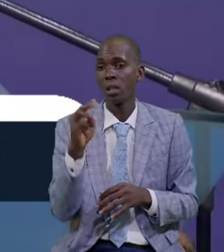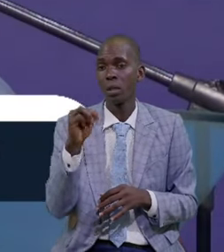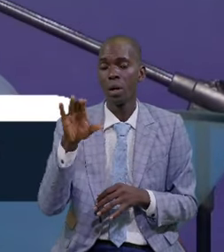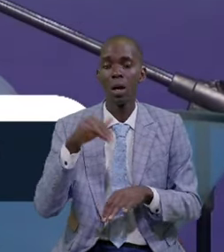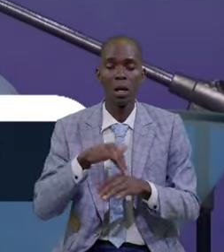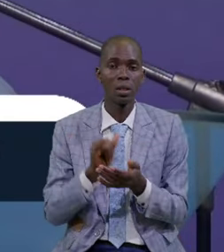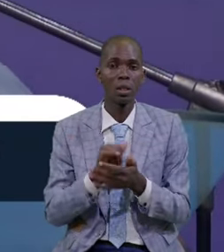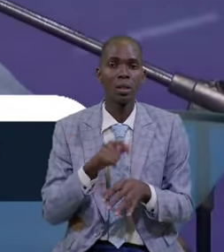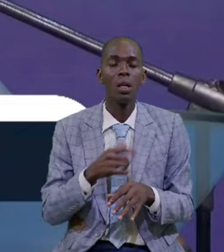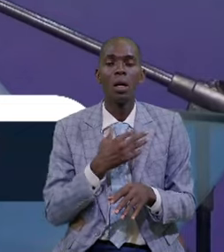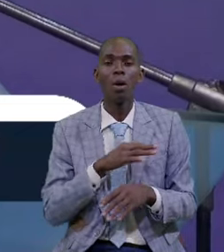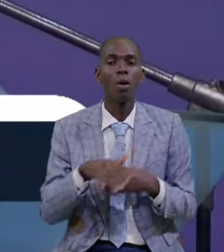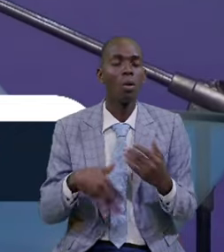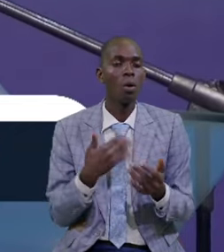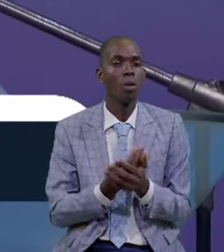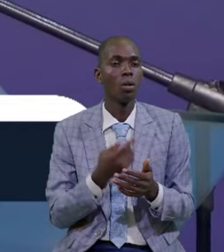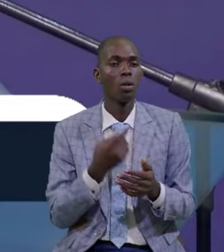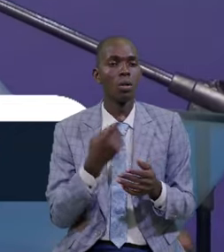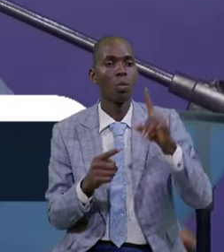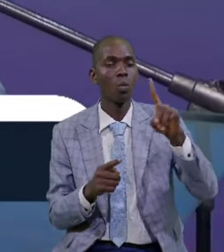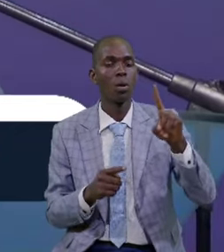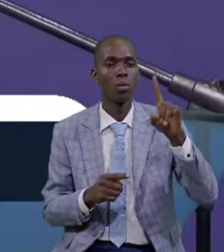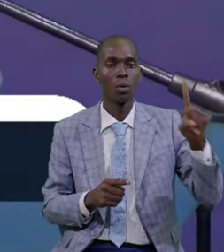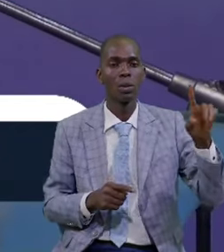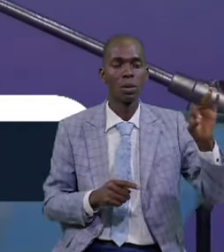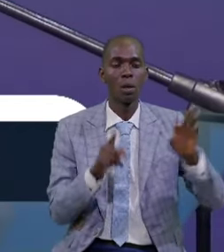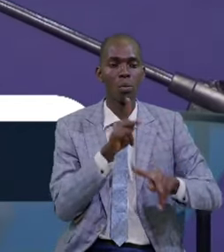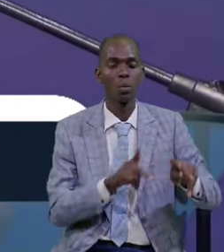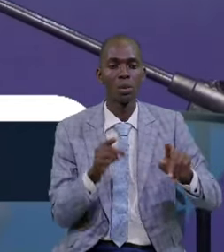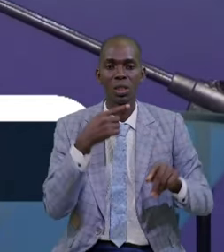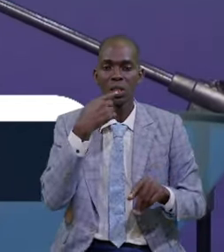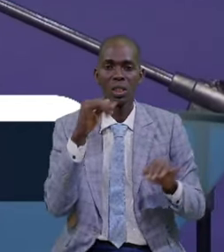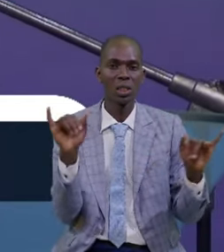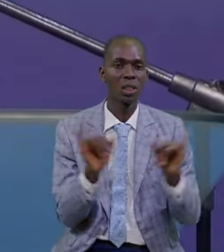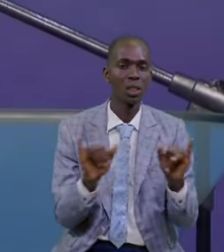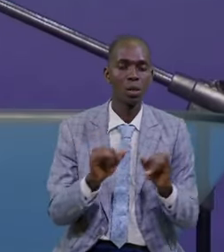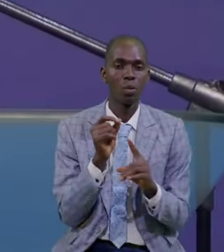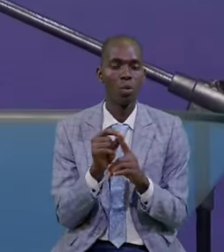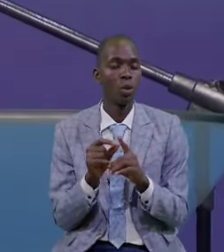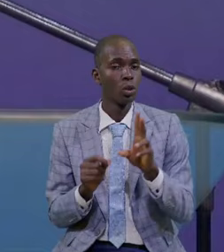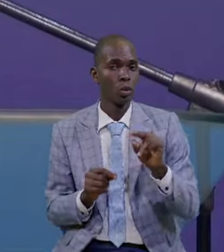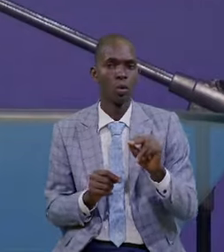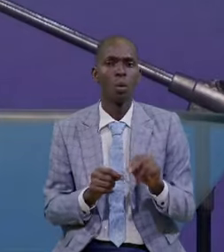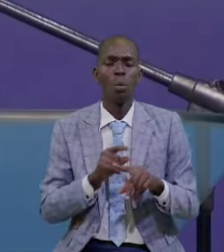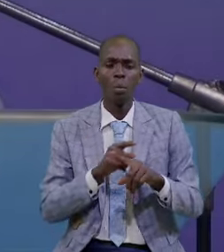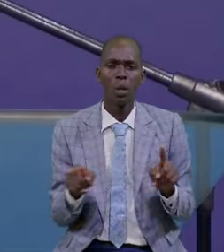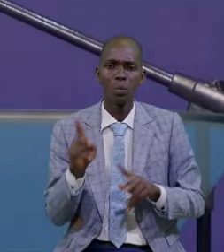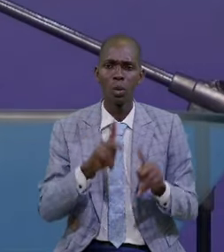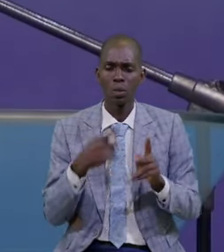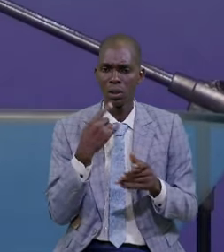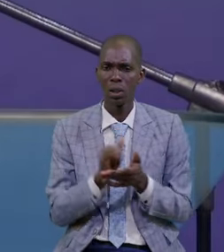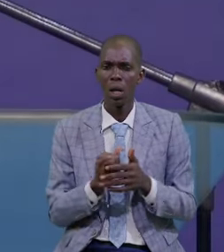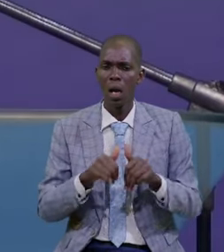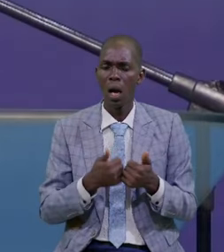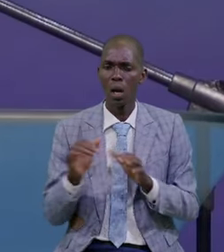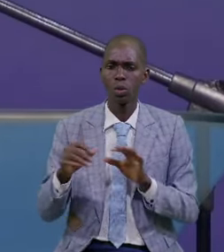up, saying the same thing. No, because the people said, how do we hear them speak in our